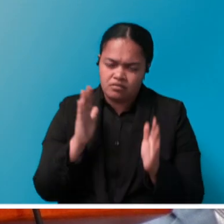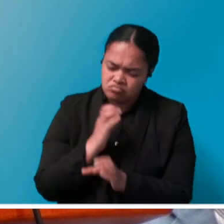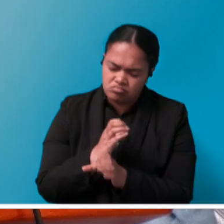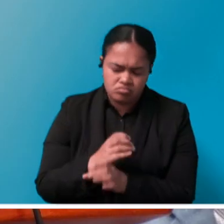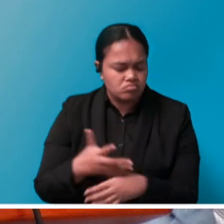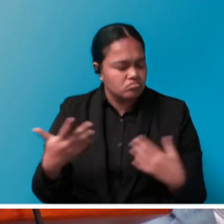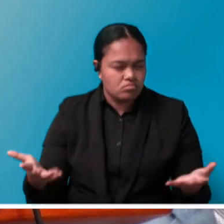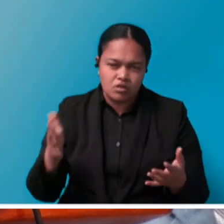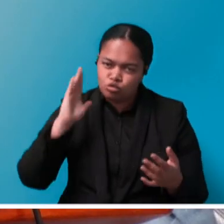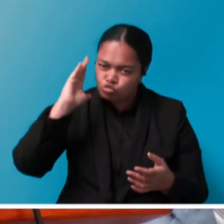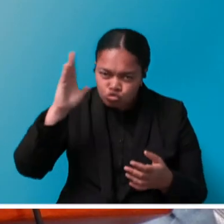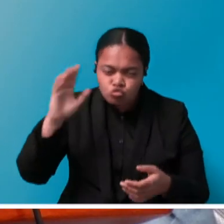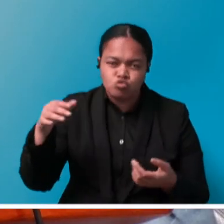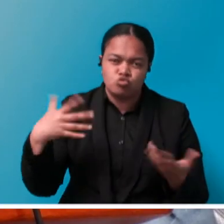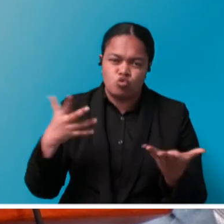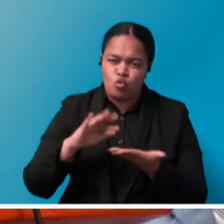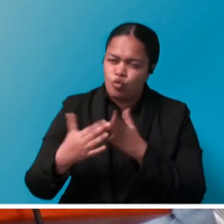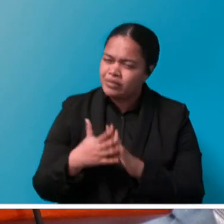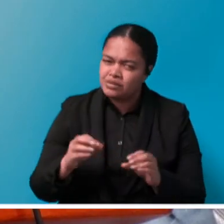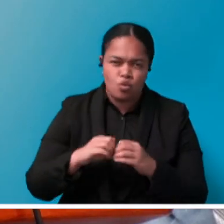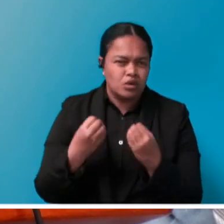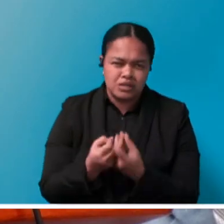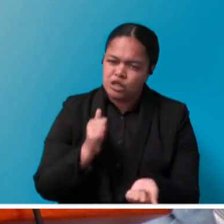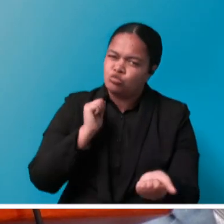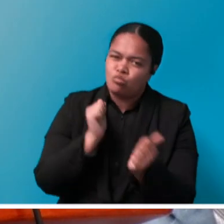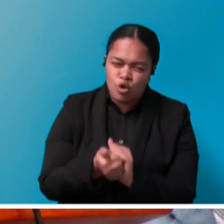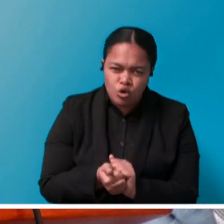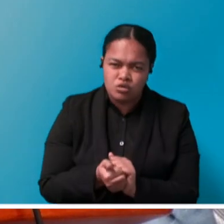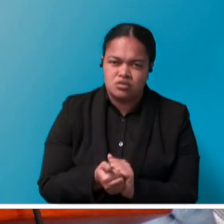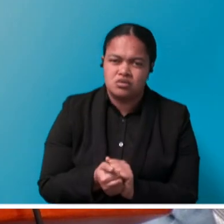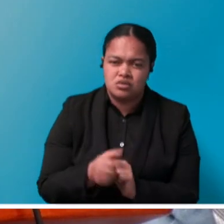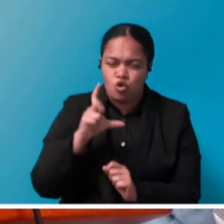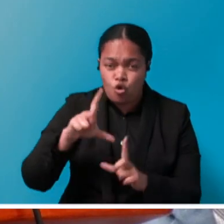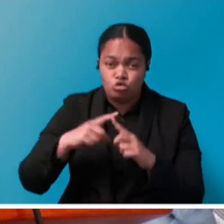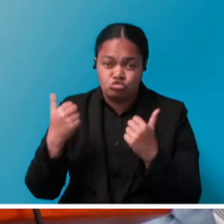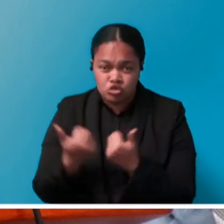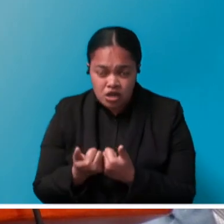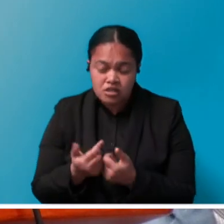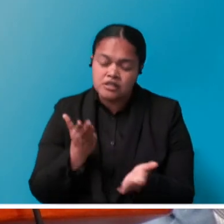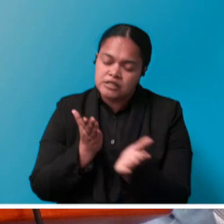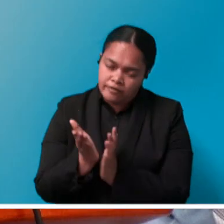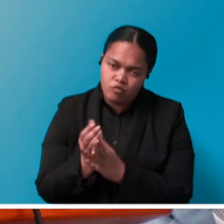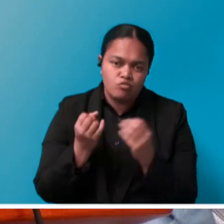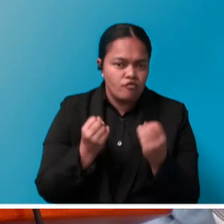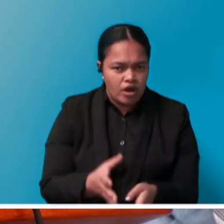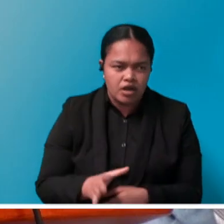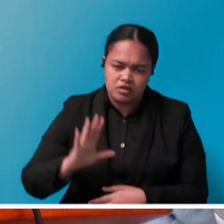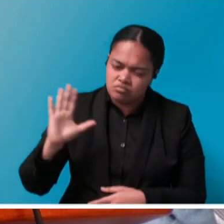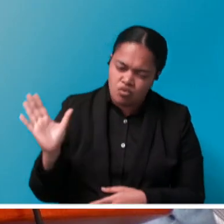schools, community organizations, sports clubs, contractors, and service providers. In